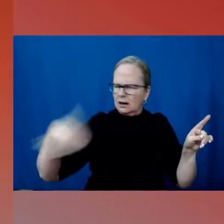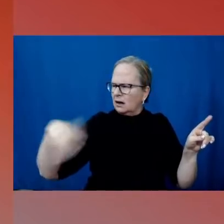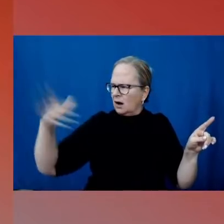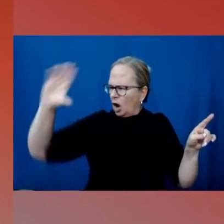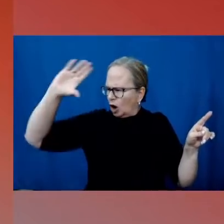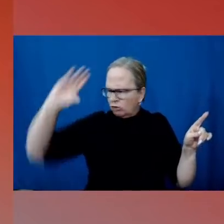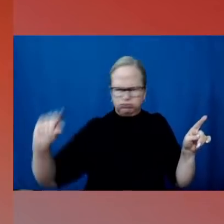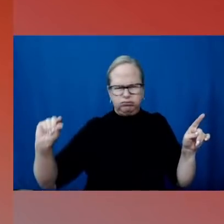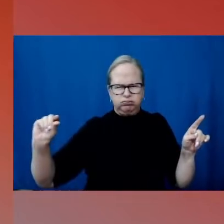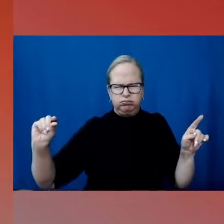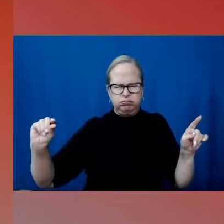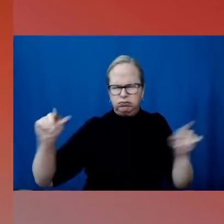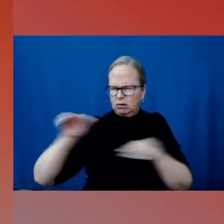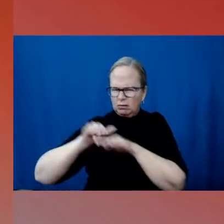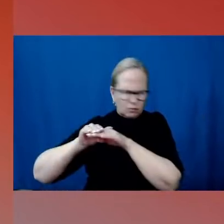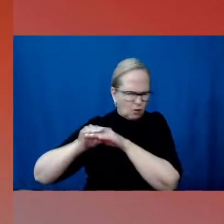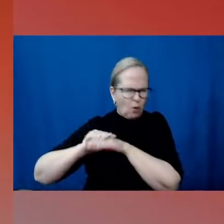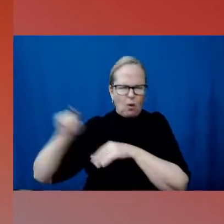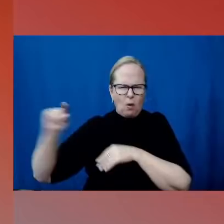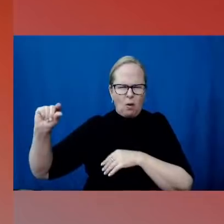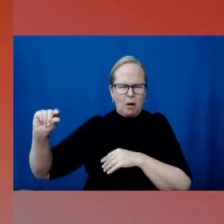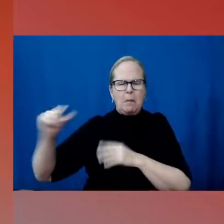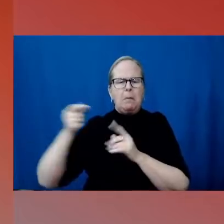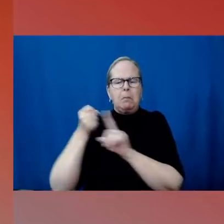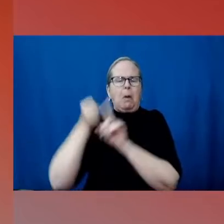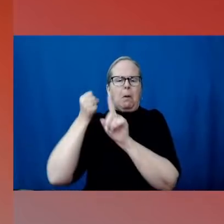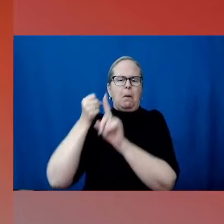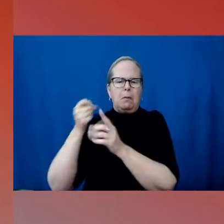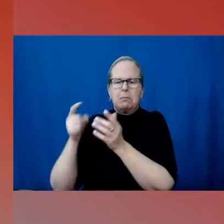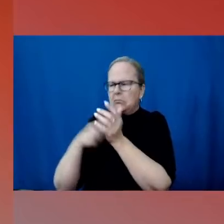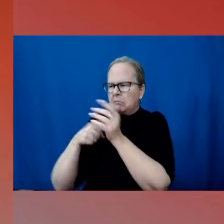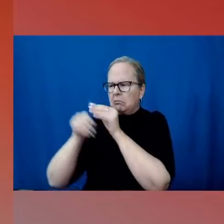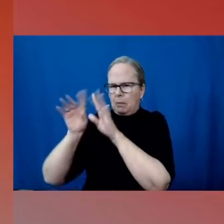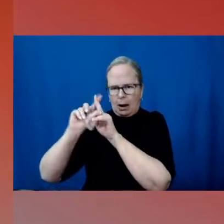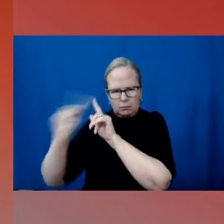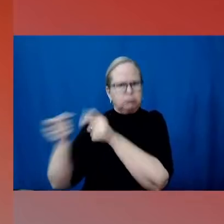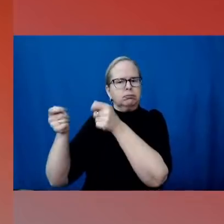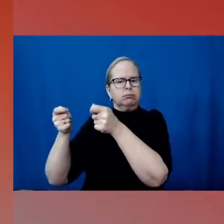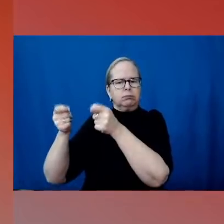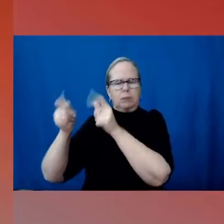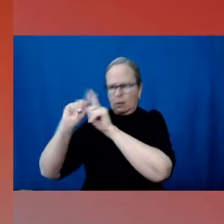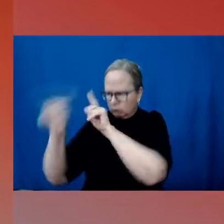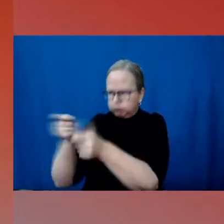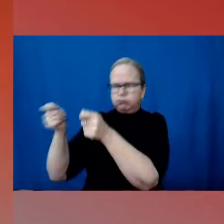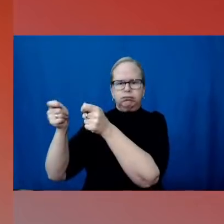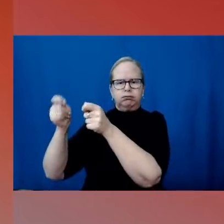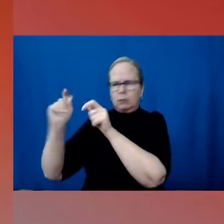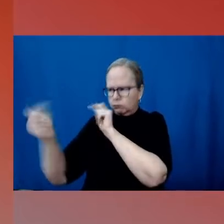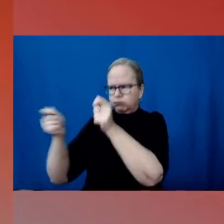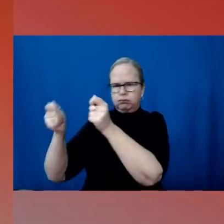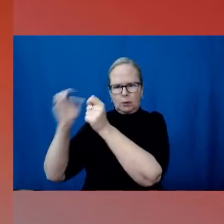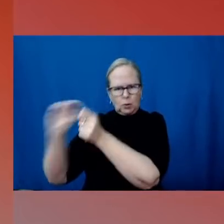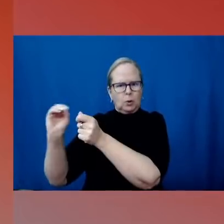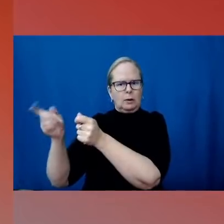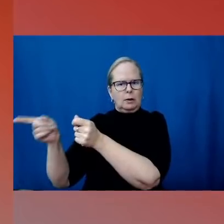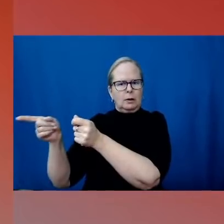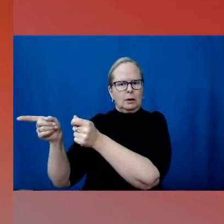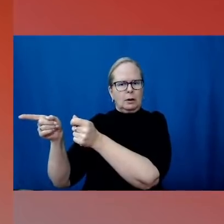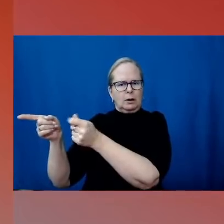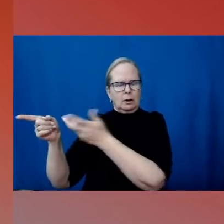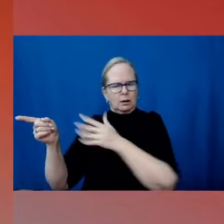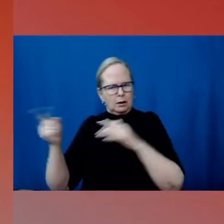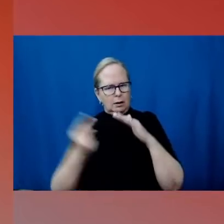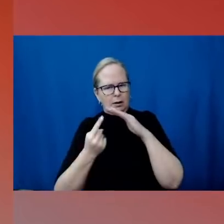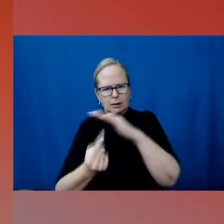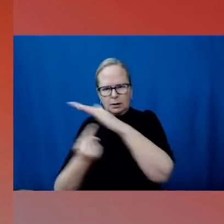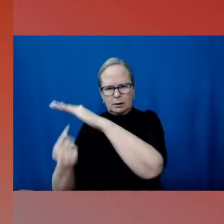less slower spread. They had occasional outbreaks that they stamped out, and which didn't leak because of